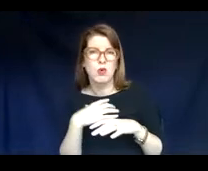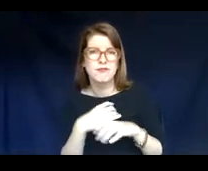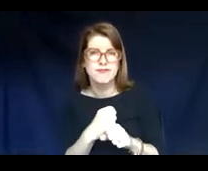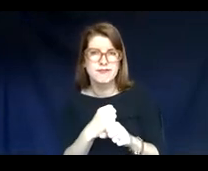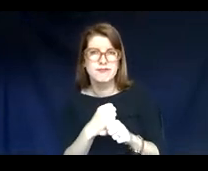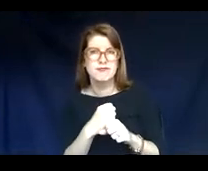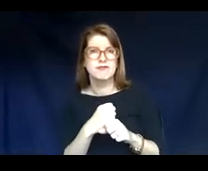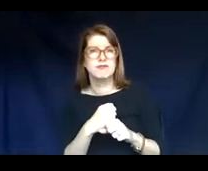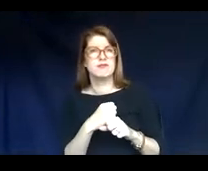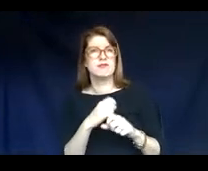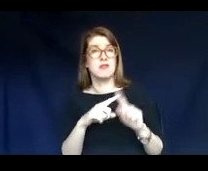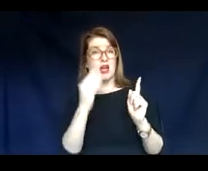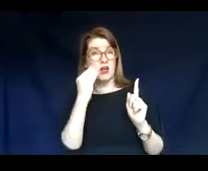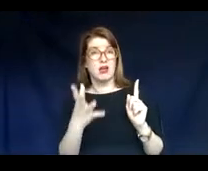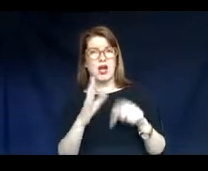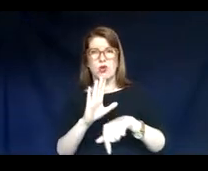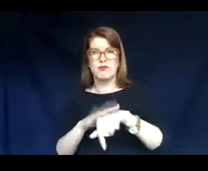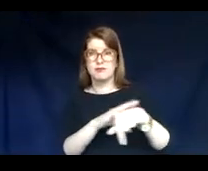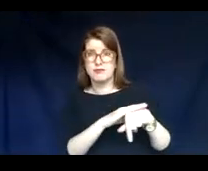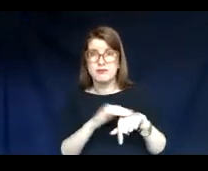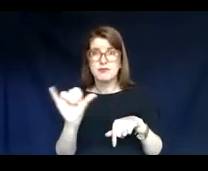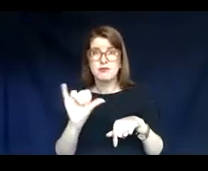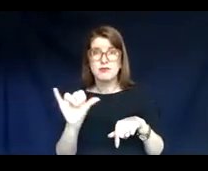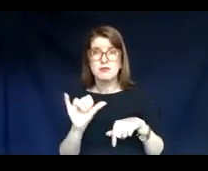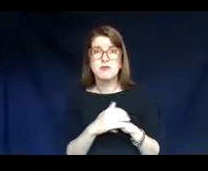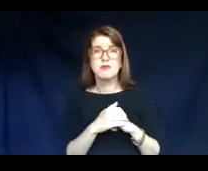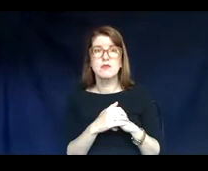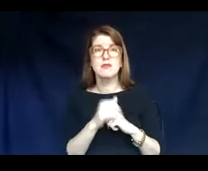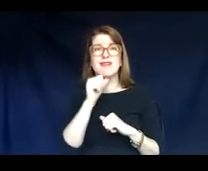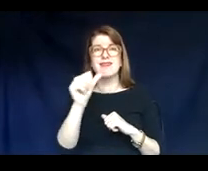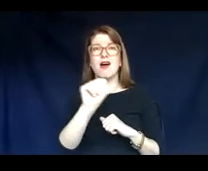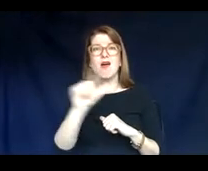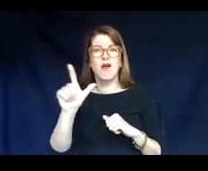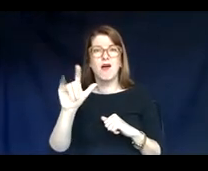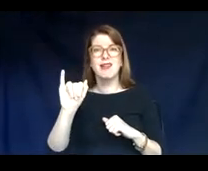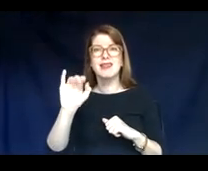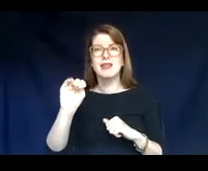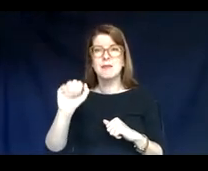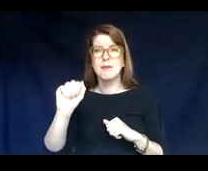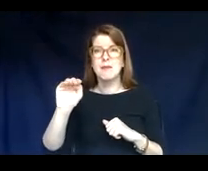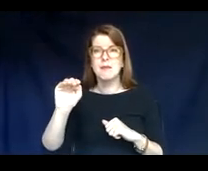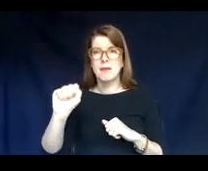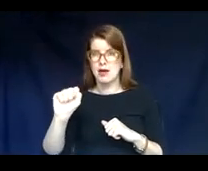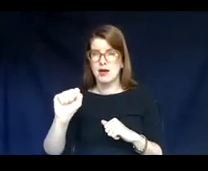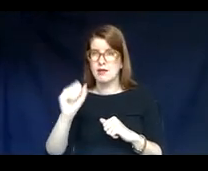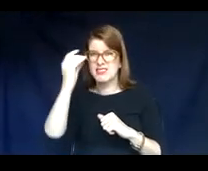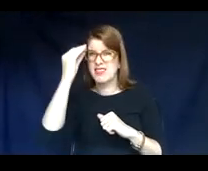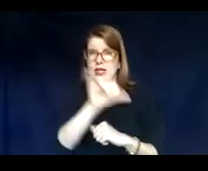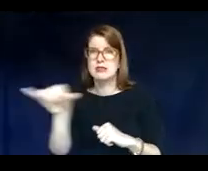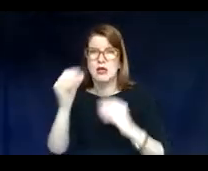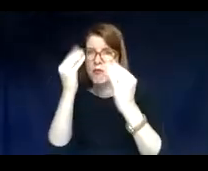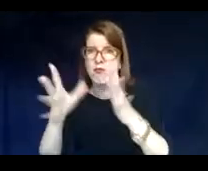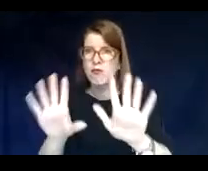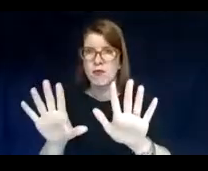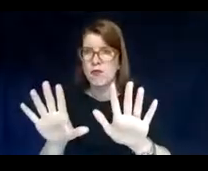today, but I'm going to lay a disclaimer here too. Not all imams think like this. I have met so many in my journey